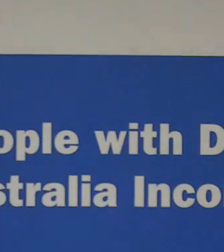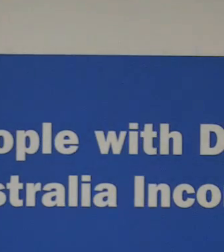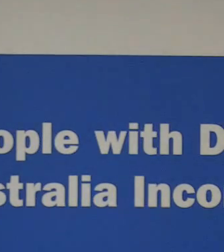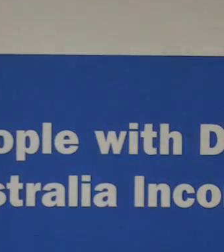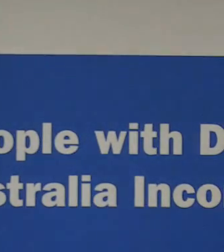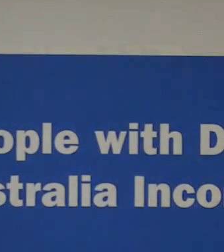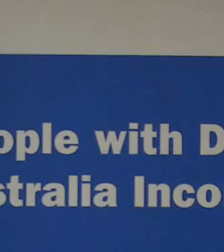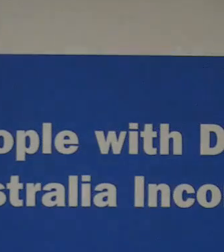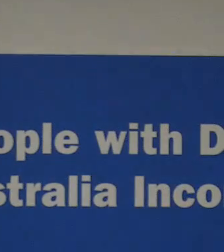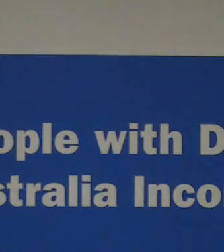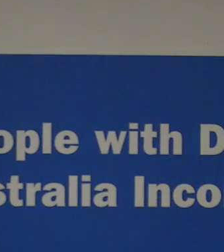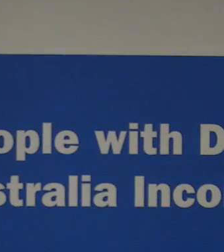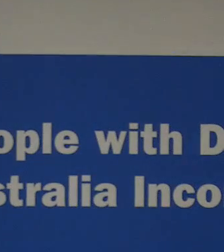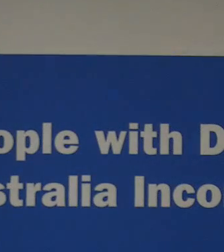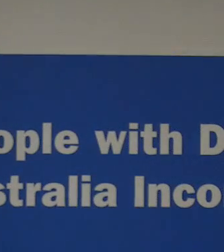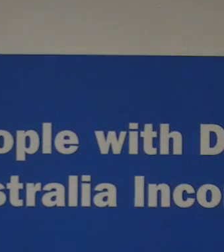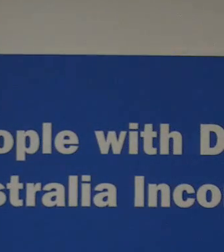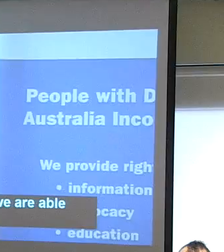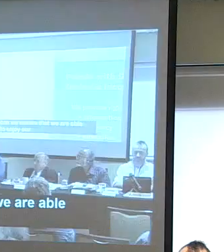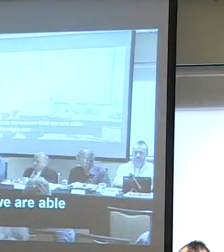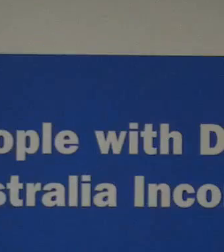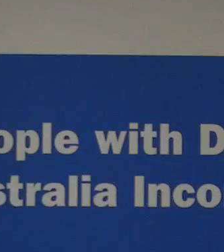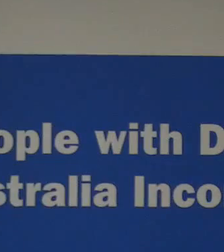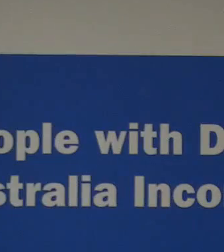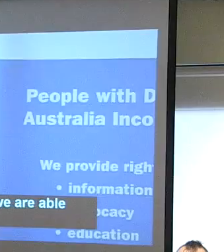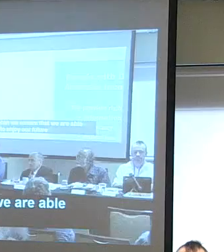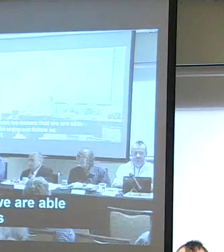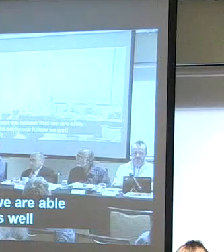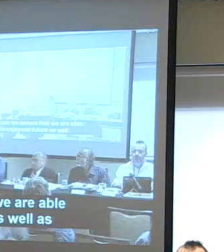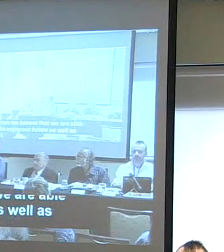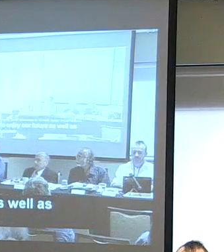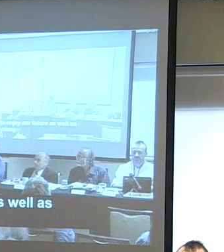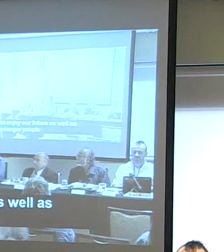we are able to enjoy our futures as well as younger people?